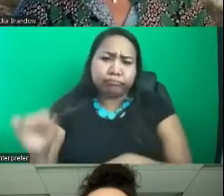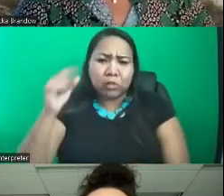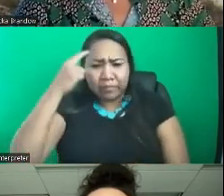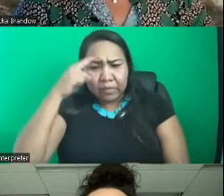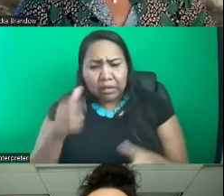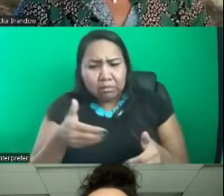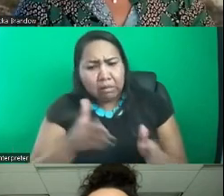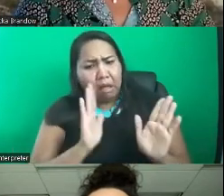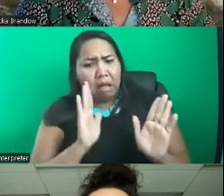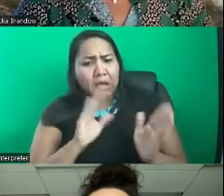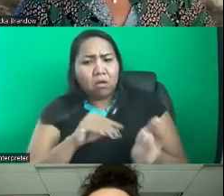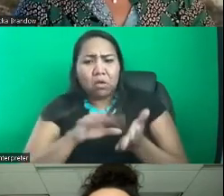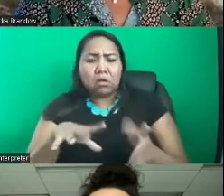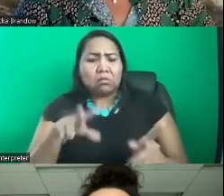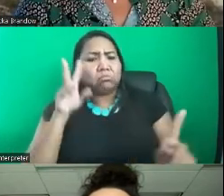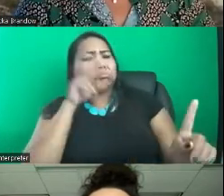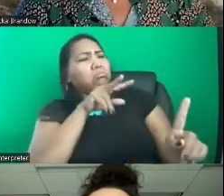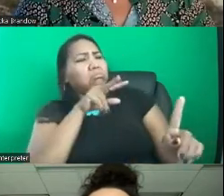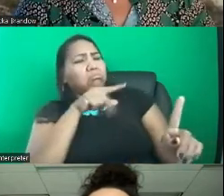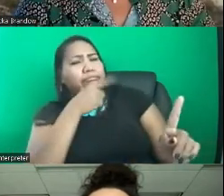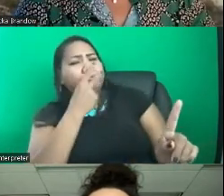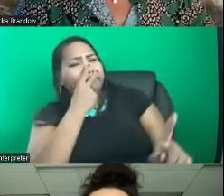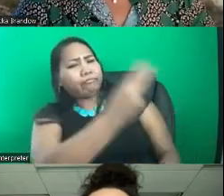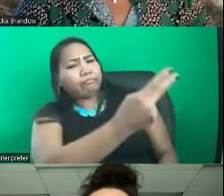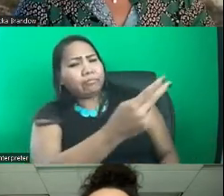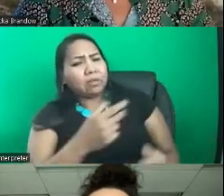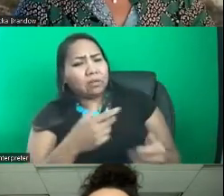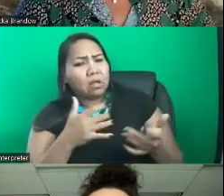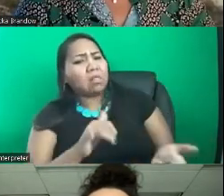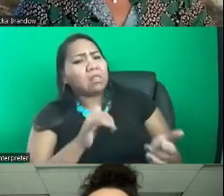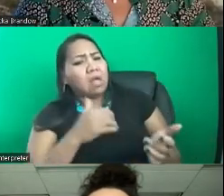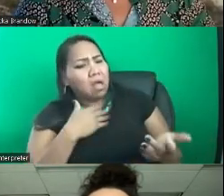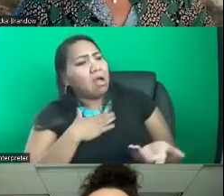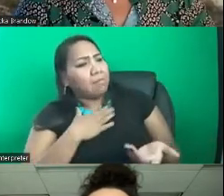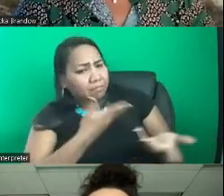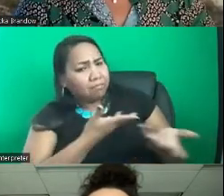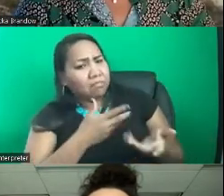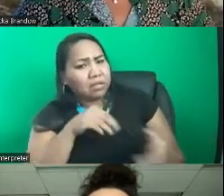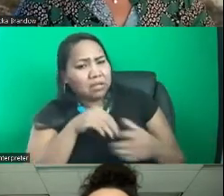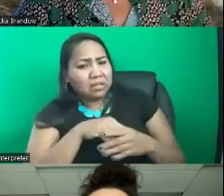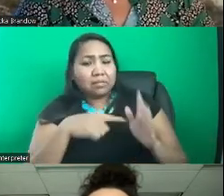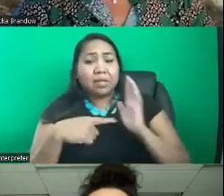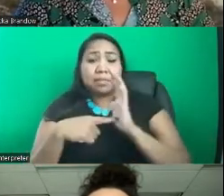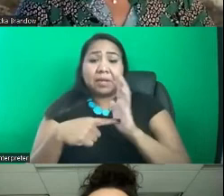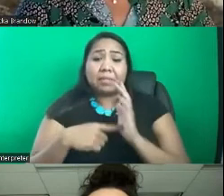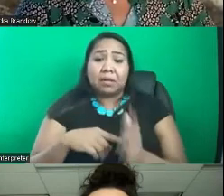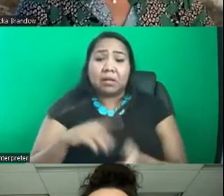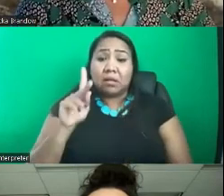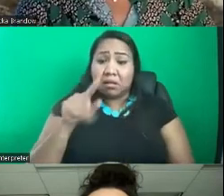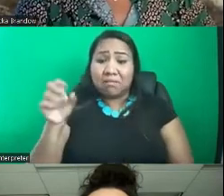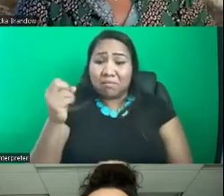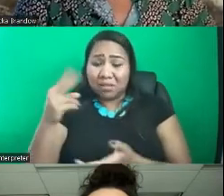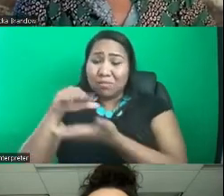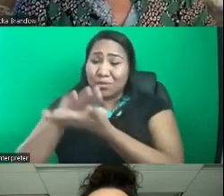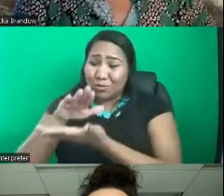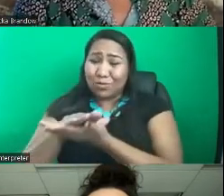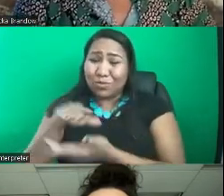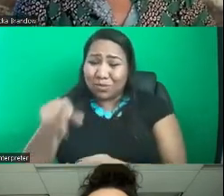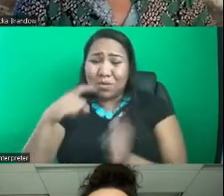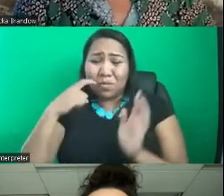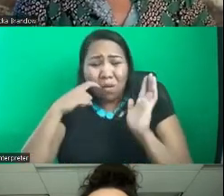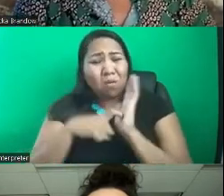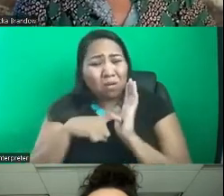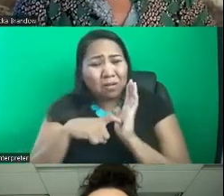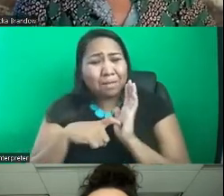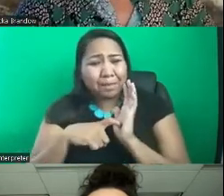basis. And I think oftentimes what we see in a K-12 environment are degrees in